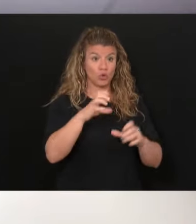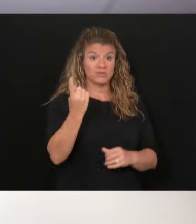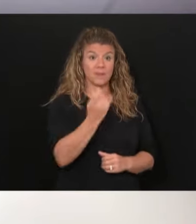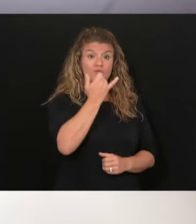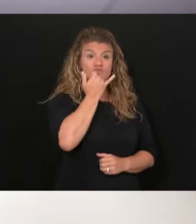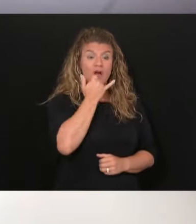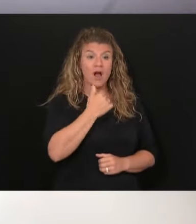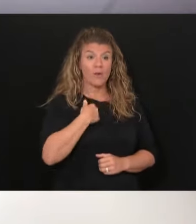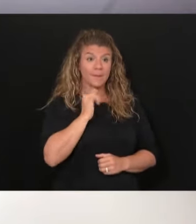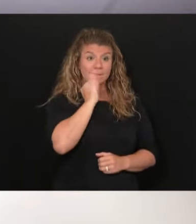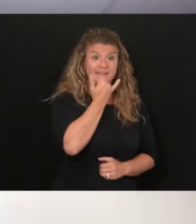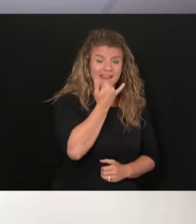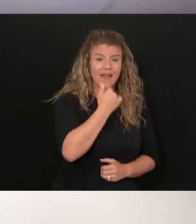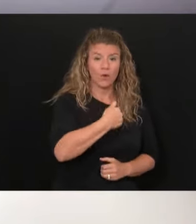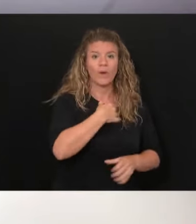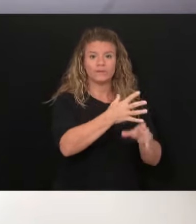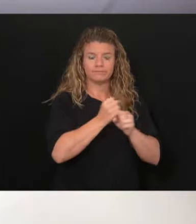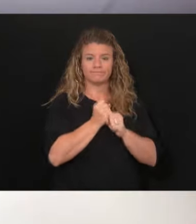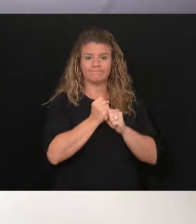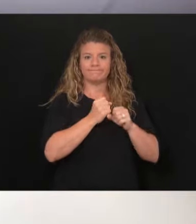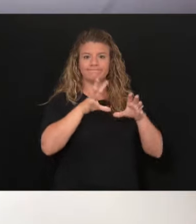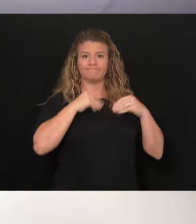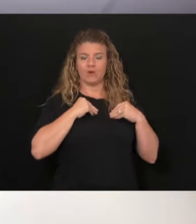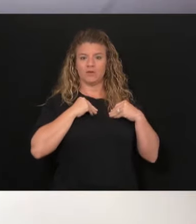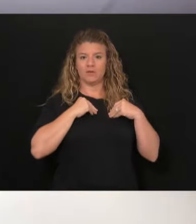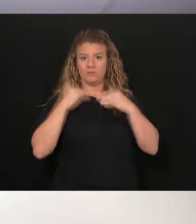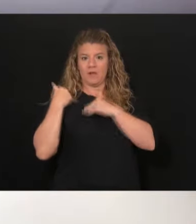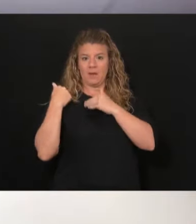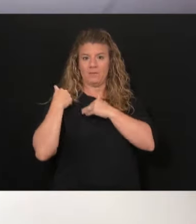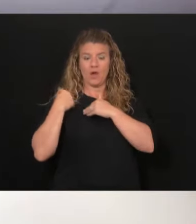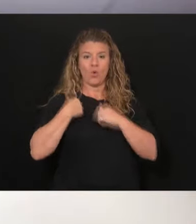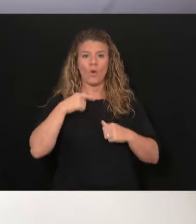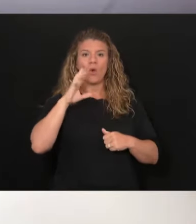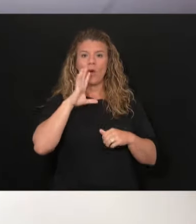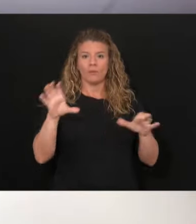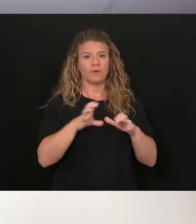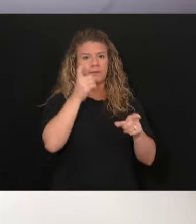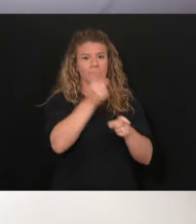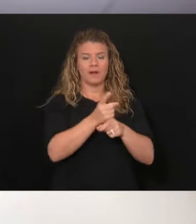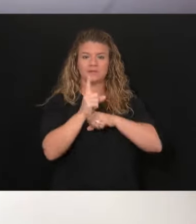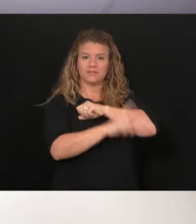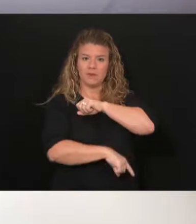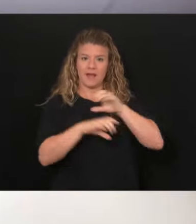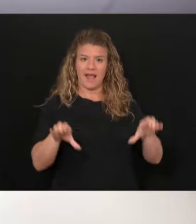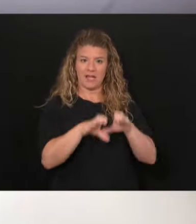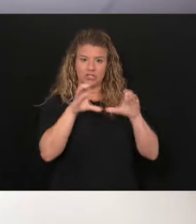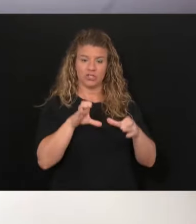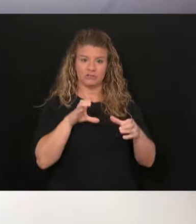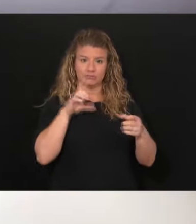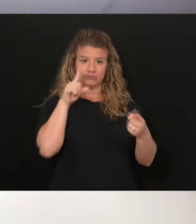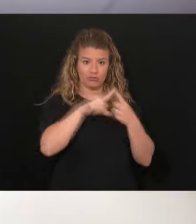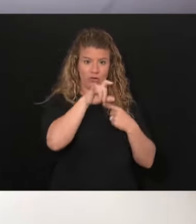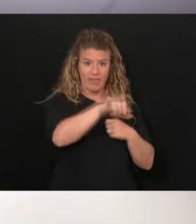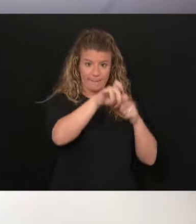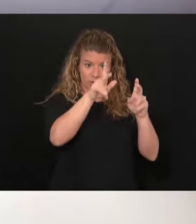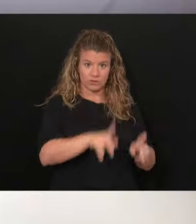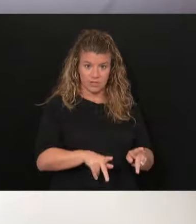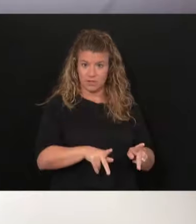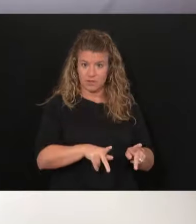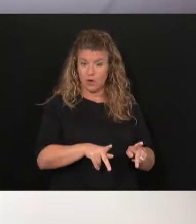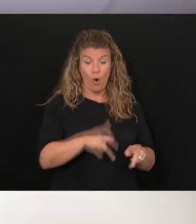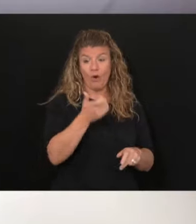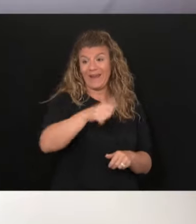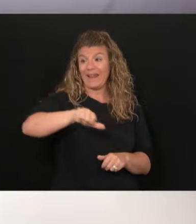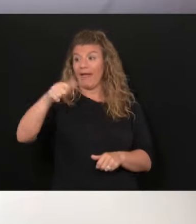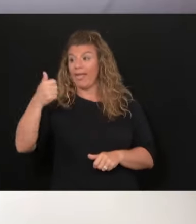take responsibility and take corrective action. We'll be taking the appropriate disciplinary action related to that individual or any others